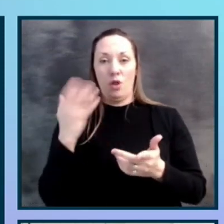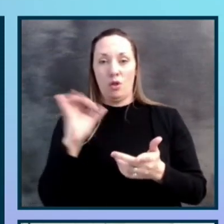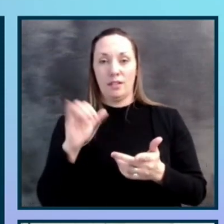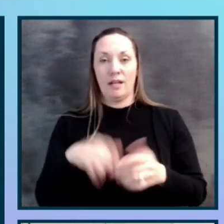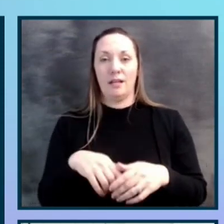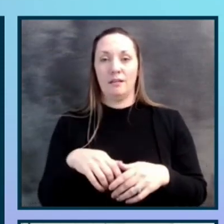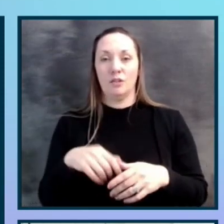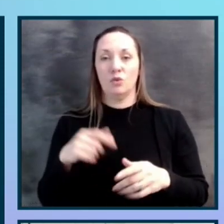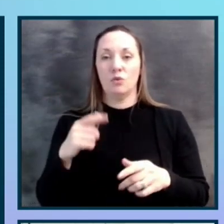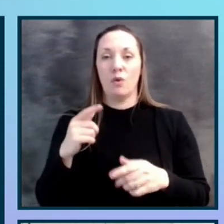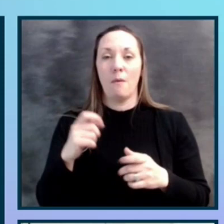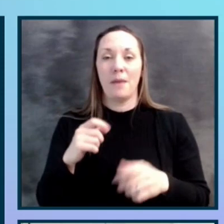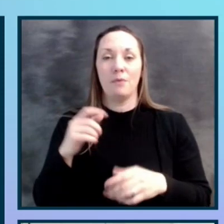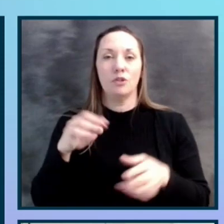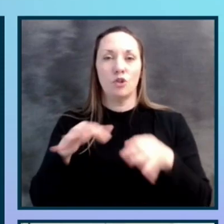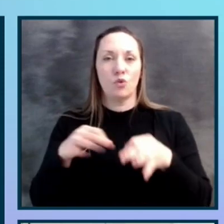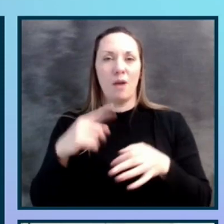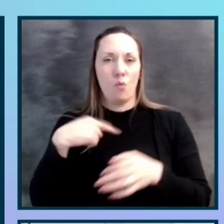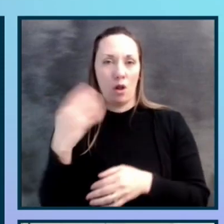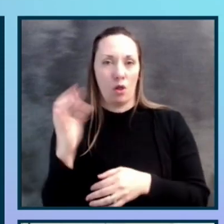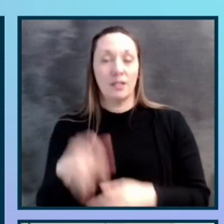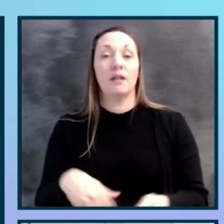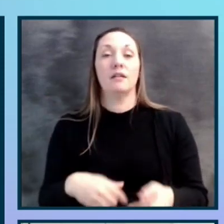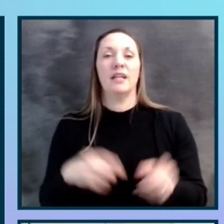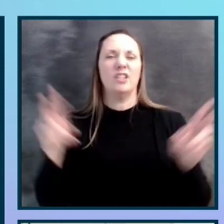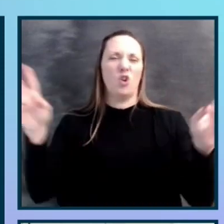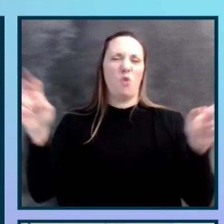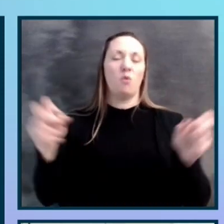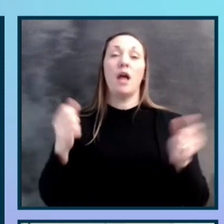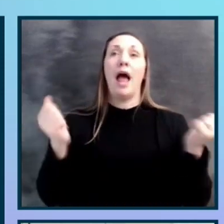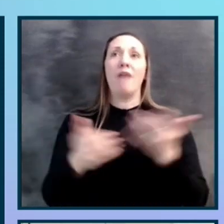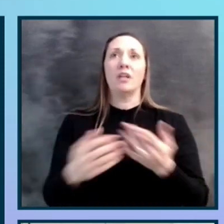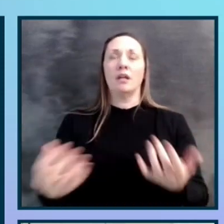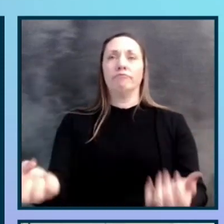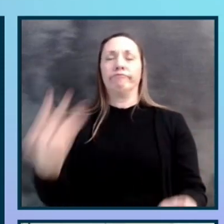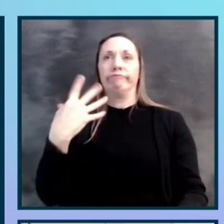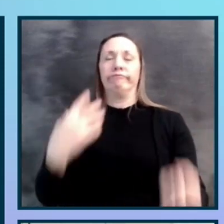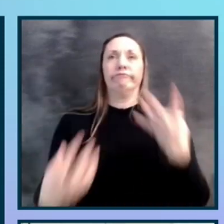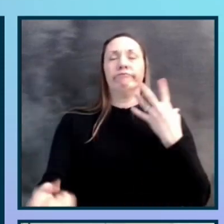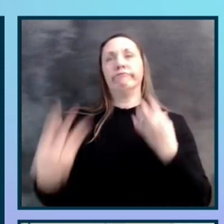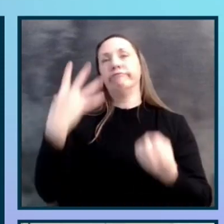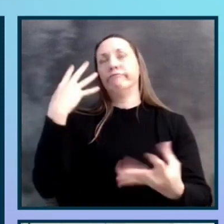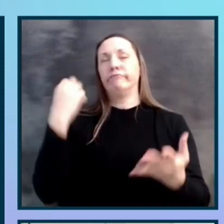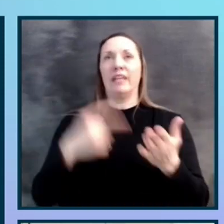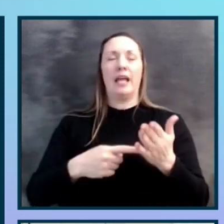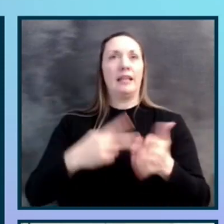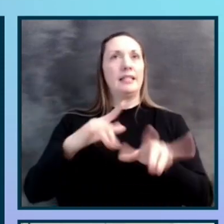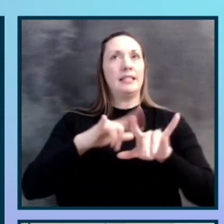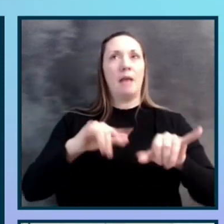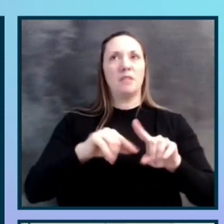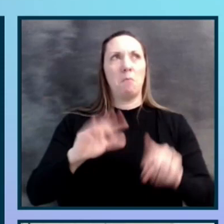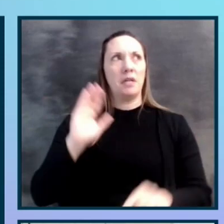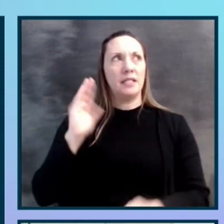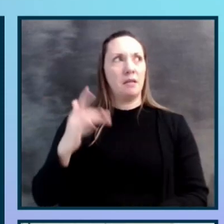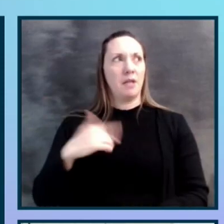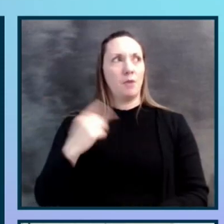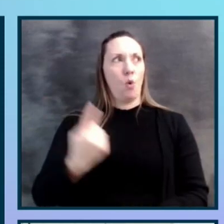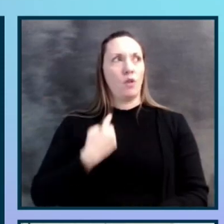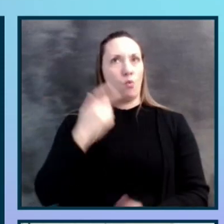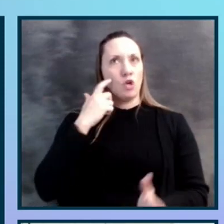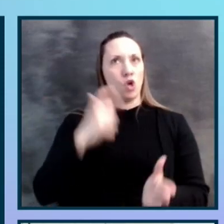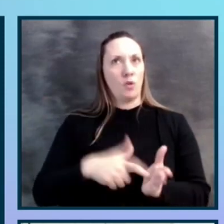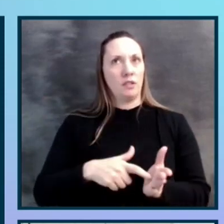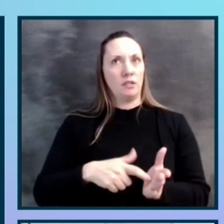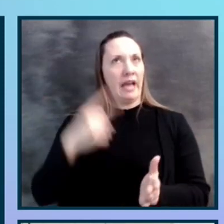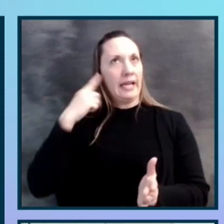Lime. Everything is coming at me at once, but it seems I'm the only one noticing. I can hear my heartbeat. I